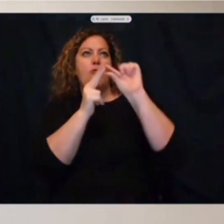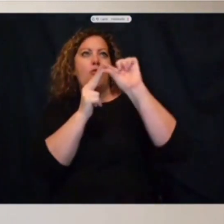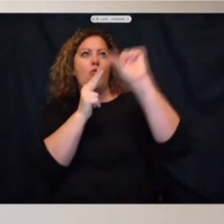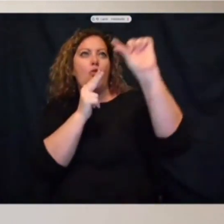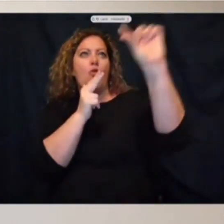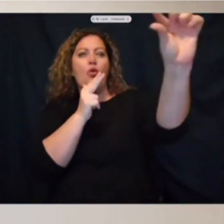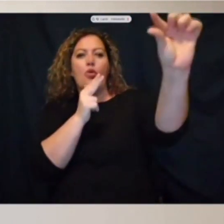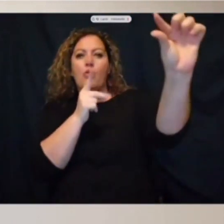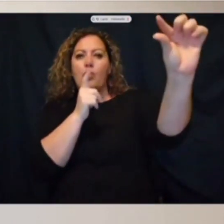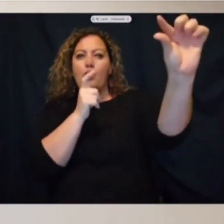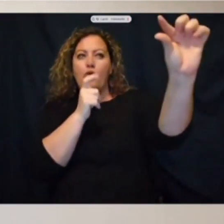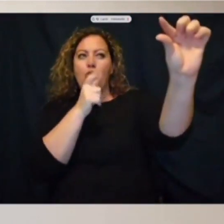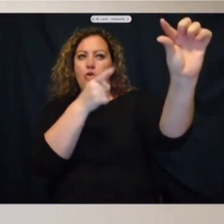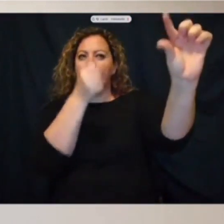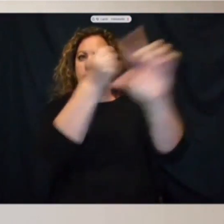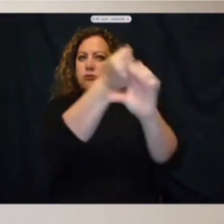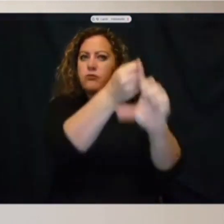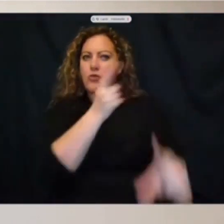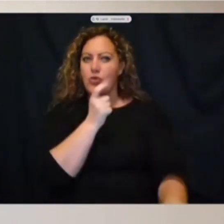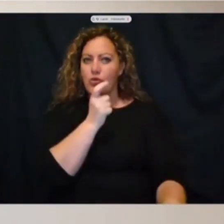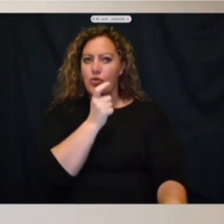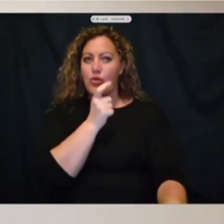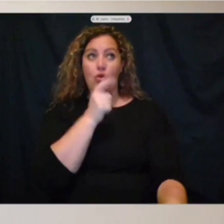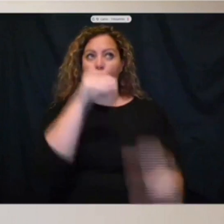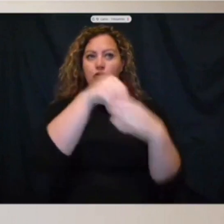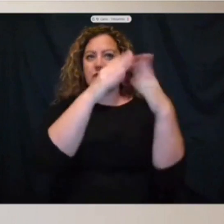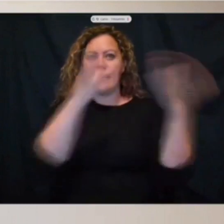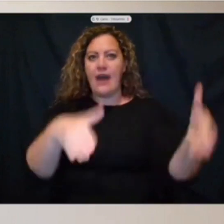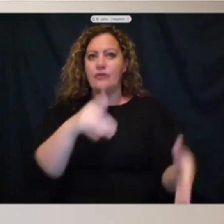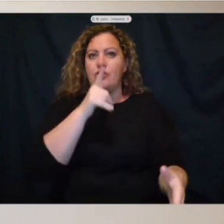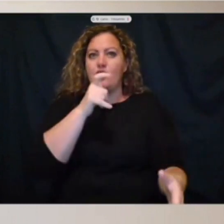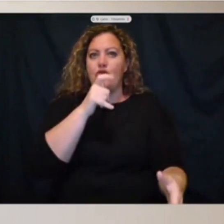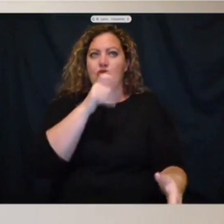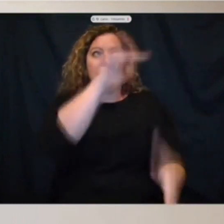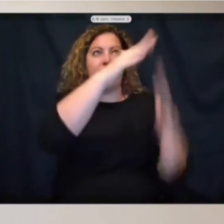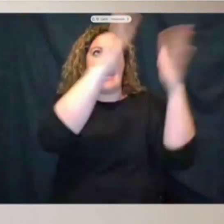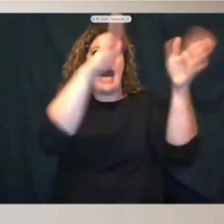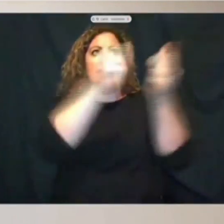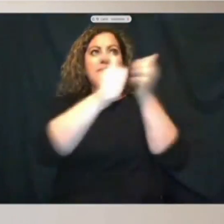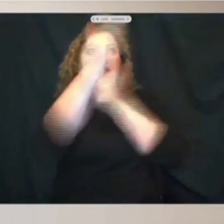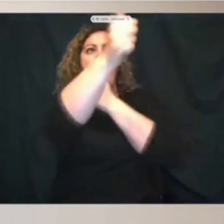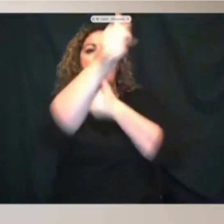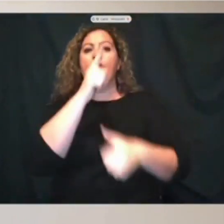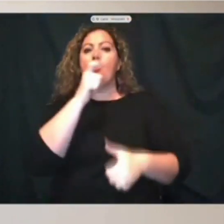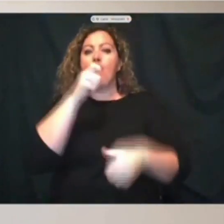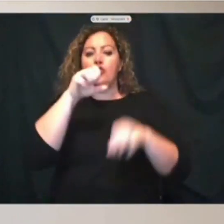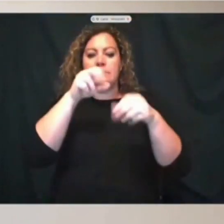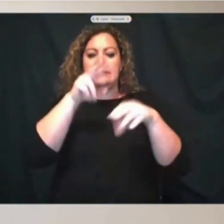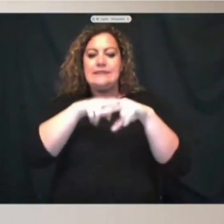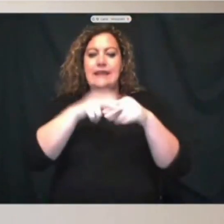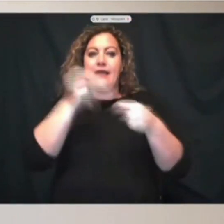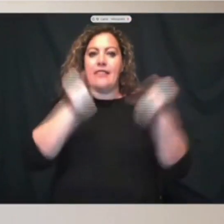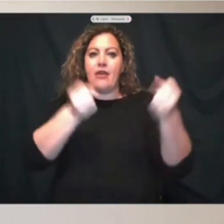who's on the far end of it? Who's in the house? Who's in the house behind? Who's sitting in the car in the neighbor's driveway?